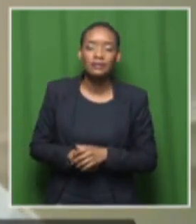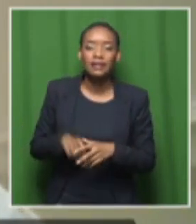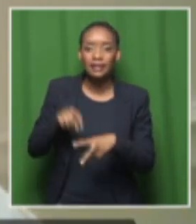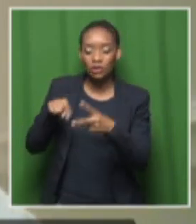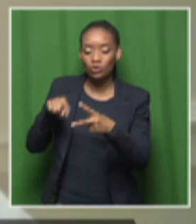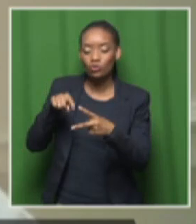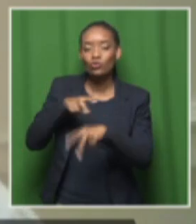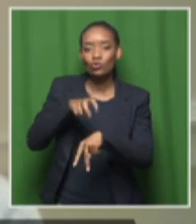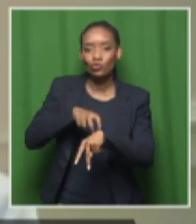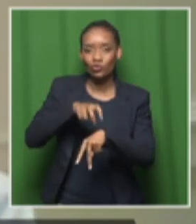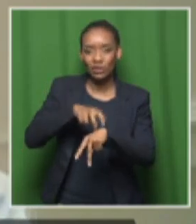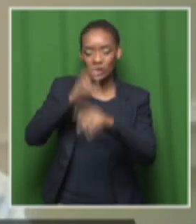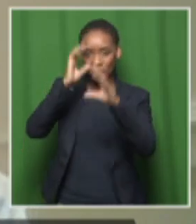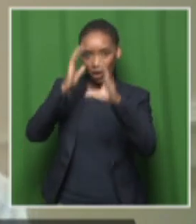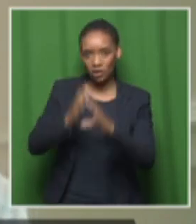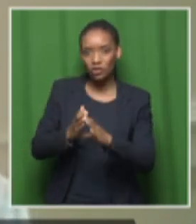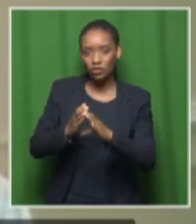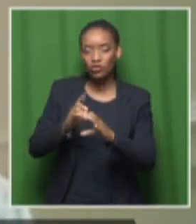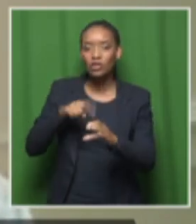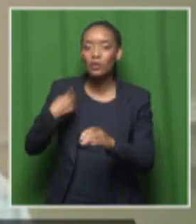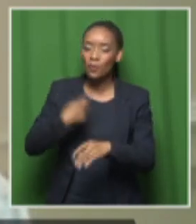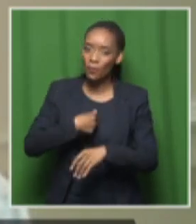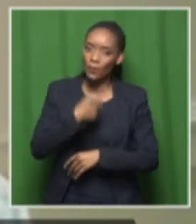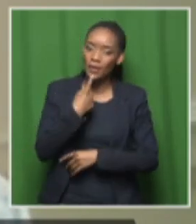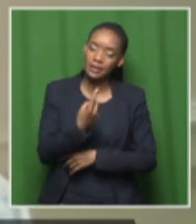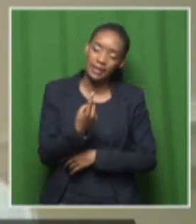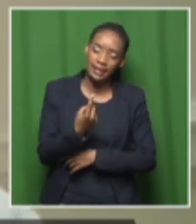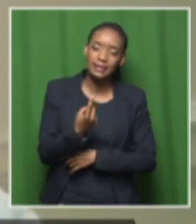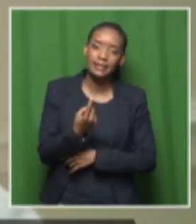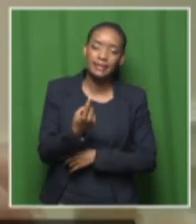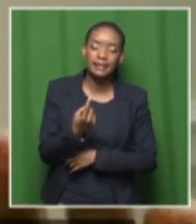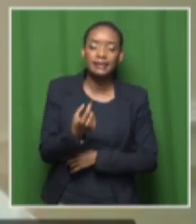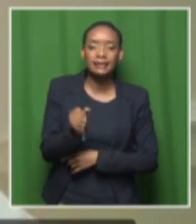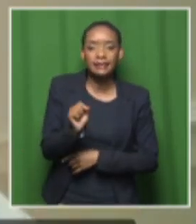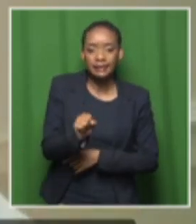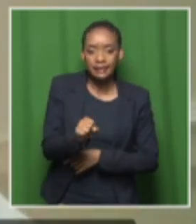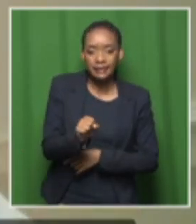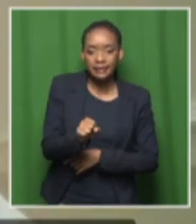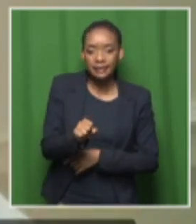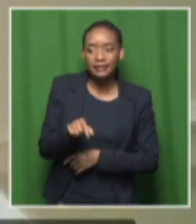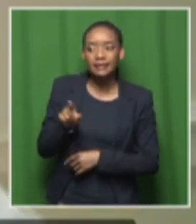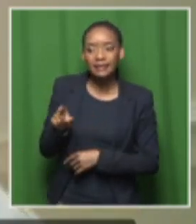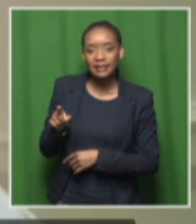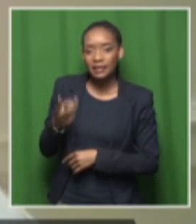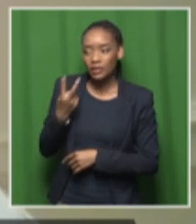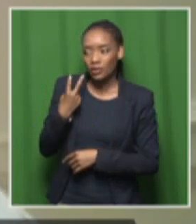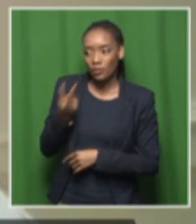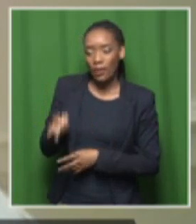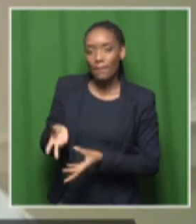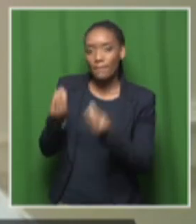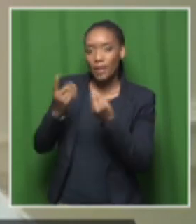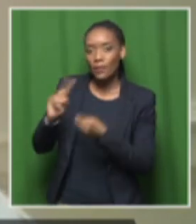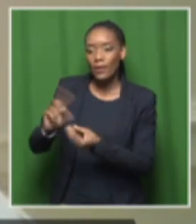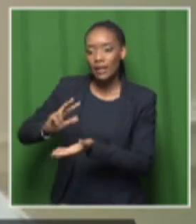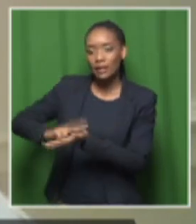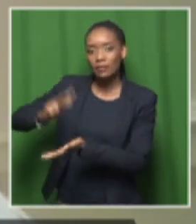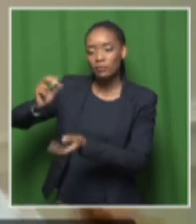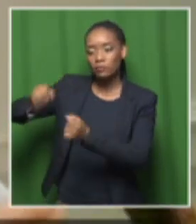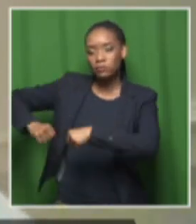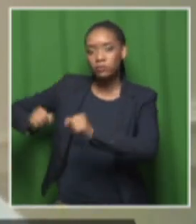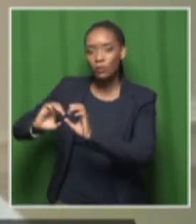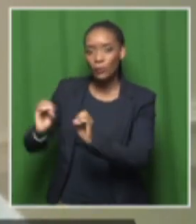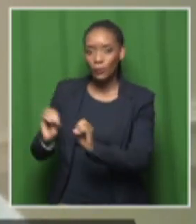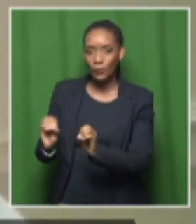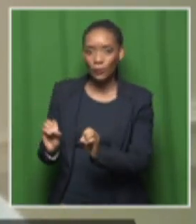attention. So we did say, to the extent that we found that it was unauthorized, we would then look at the legal